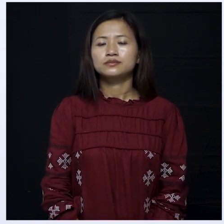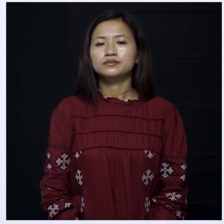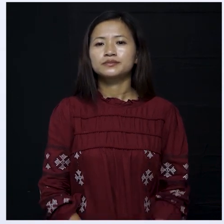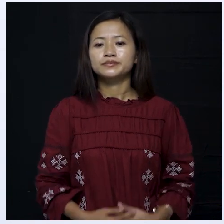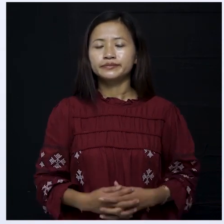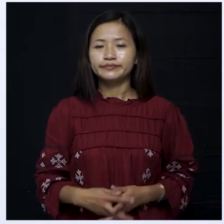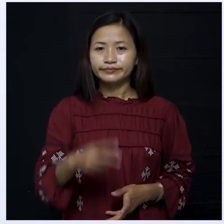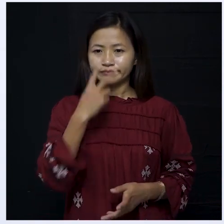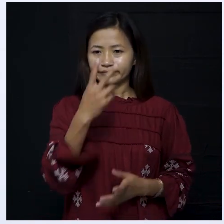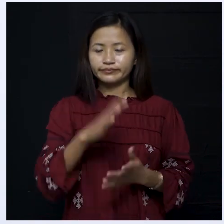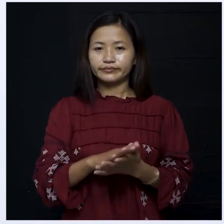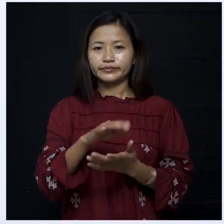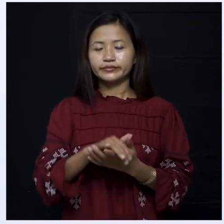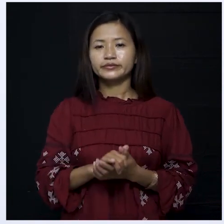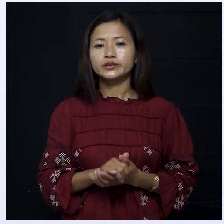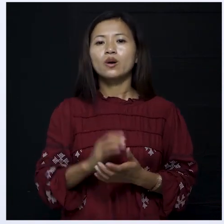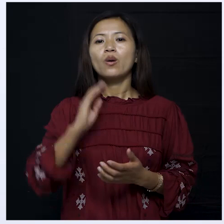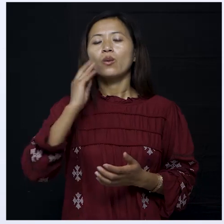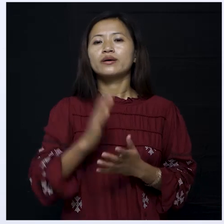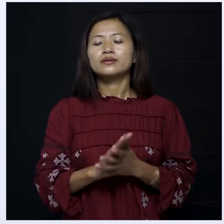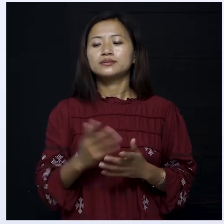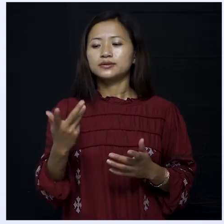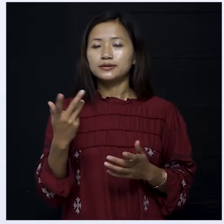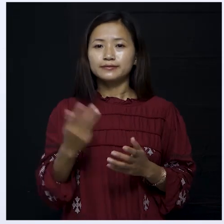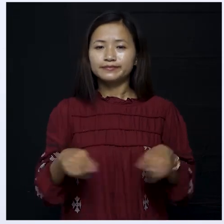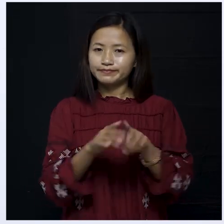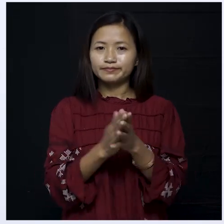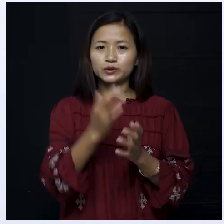Now let's take a look at when and while.